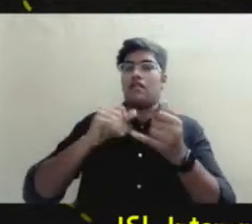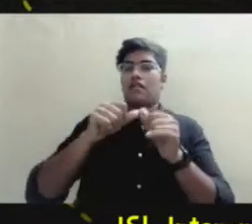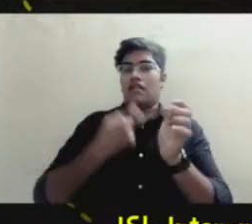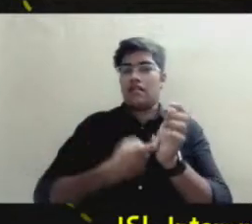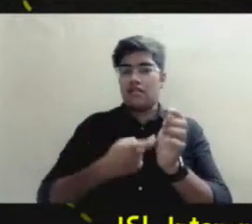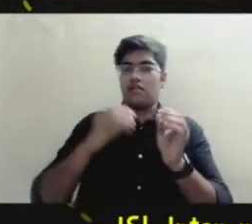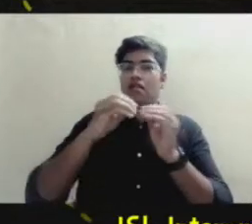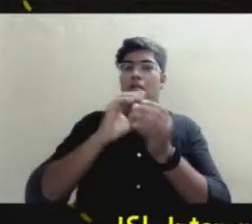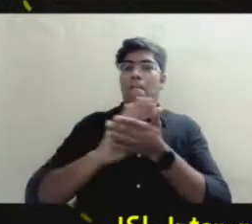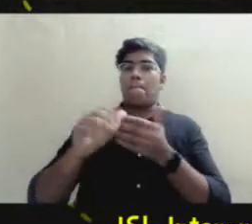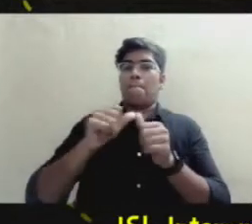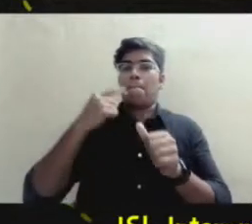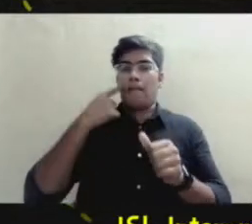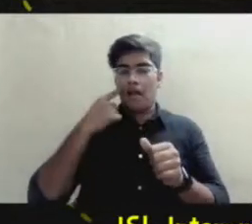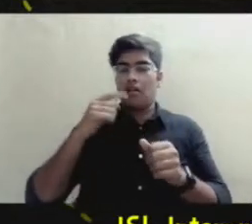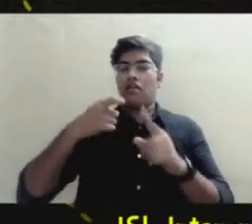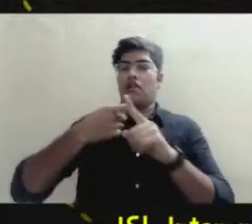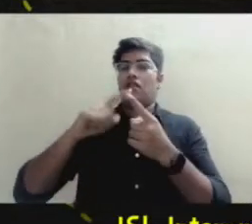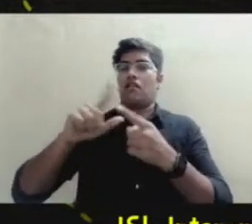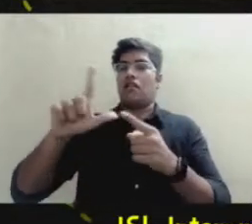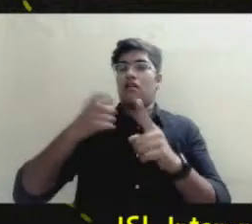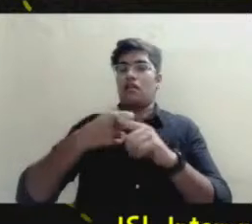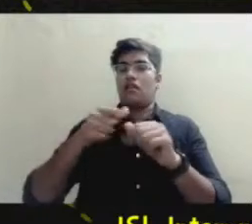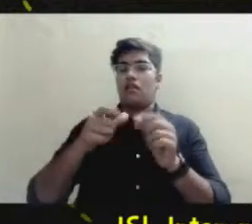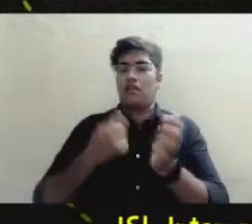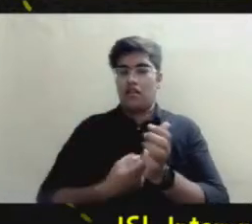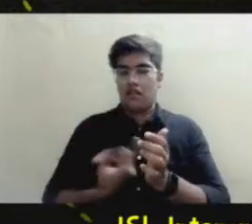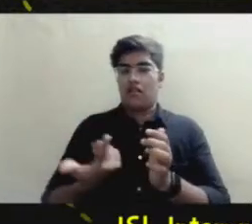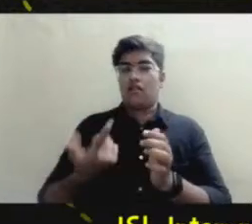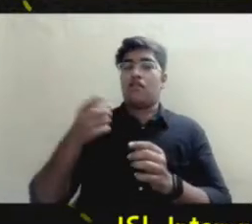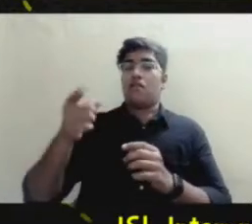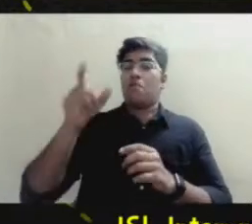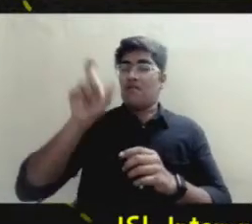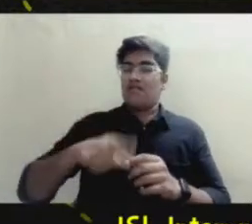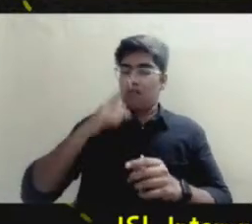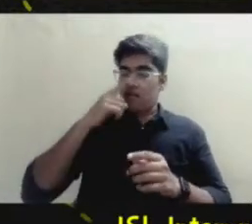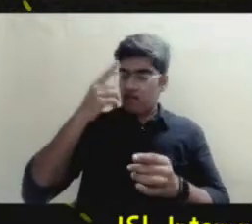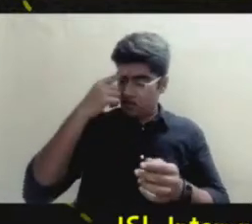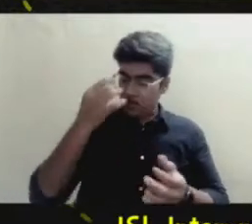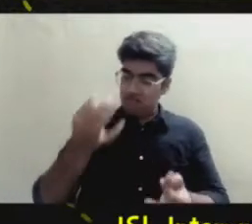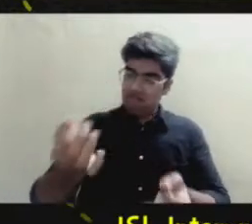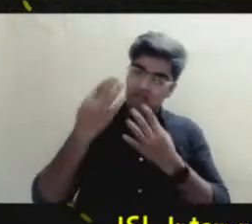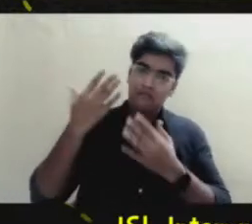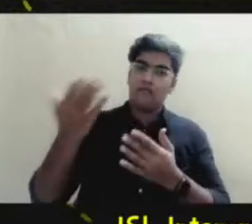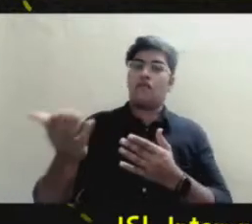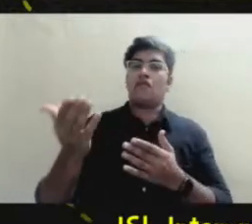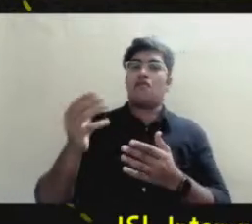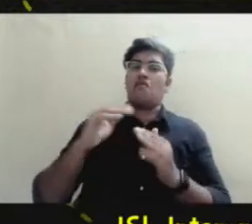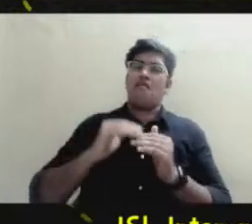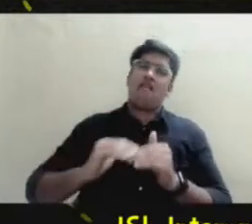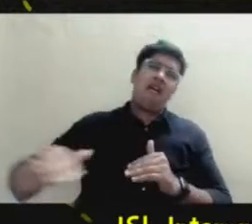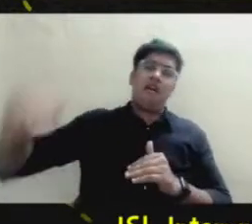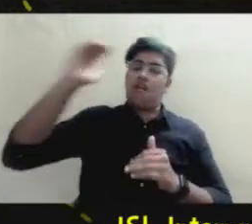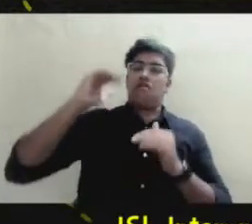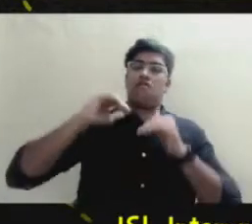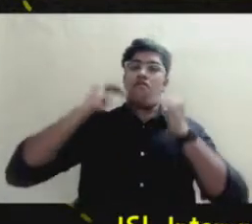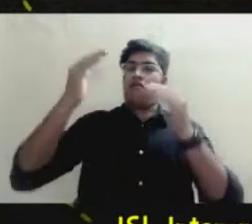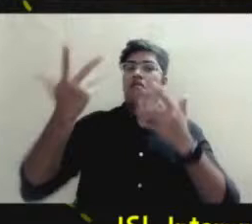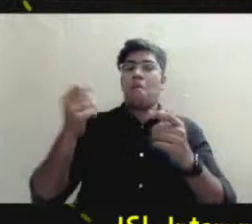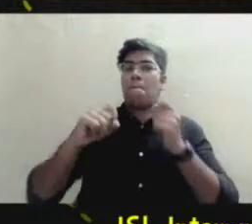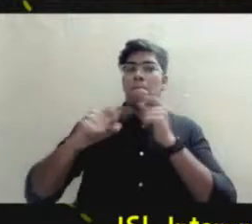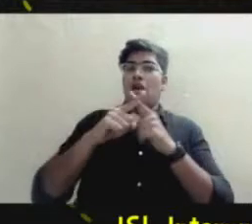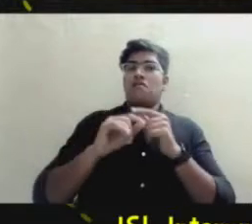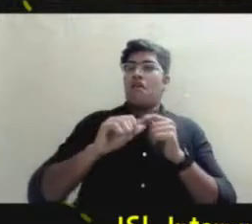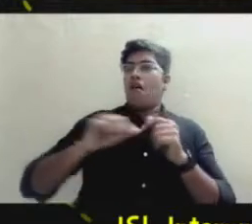to. And not only was her genius and brilliance unmatched and could not be